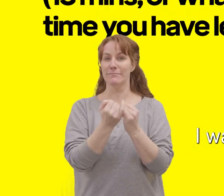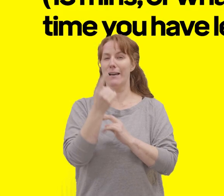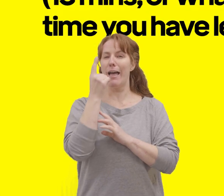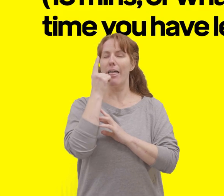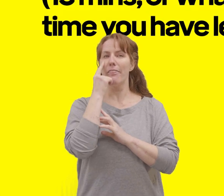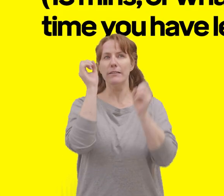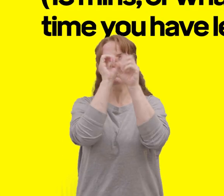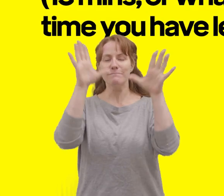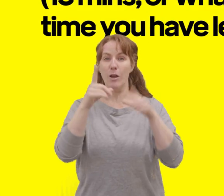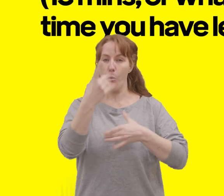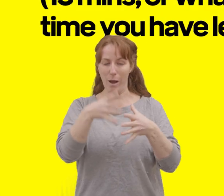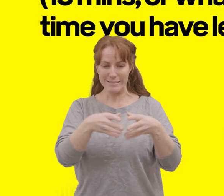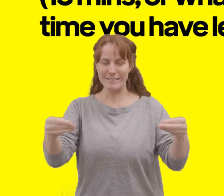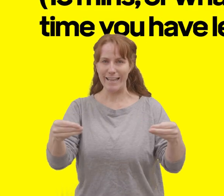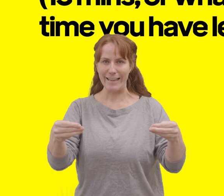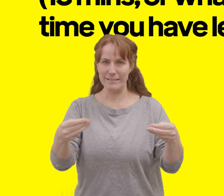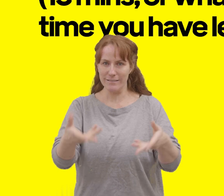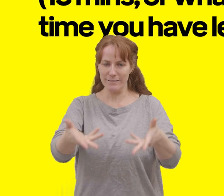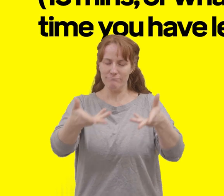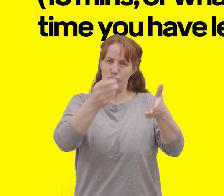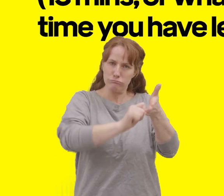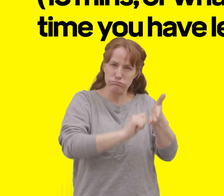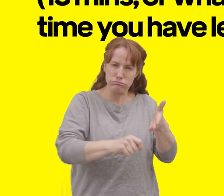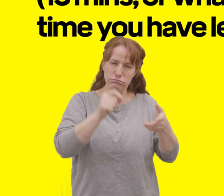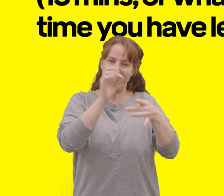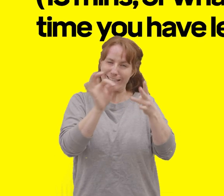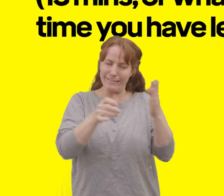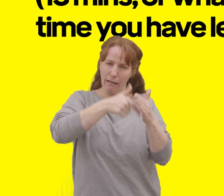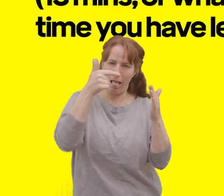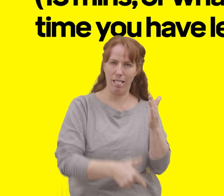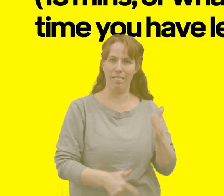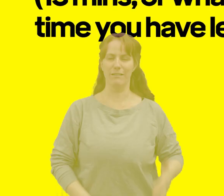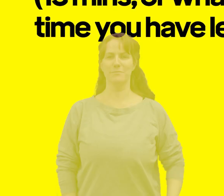one scene that excites you guys the most and expand on it.